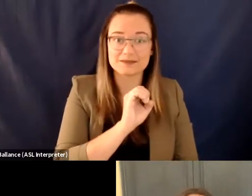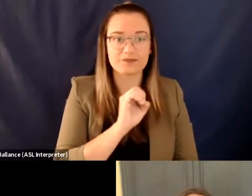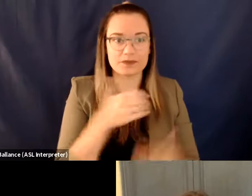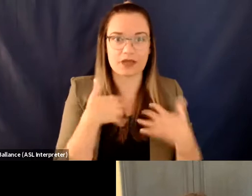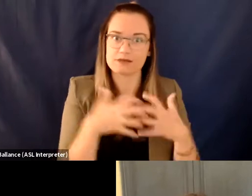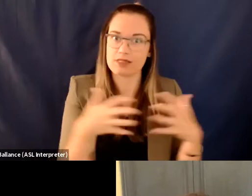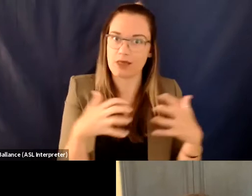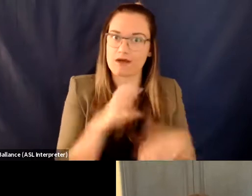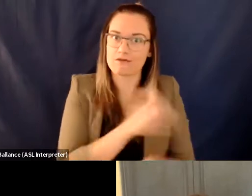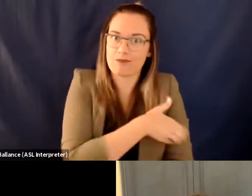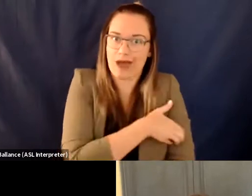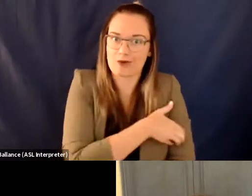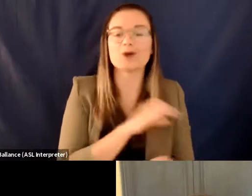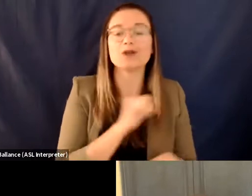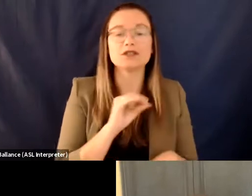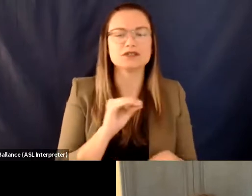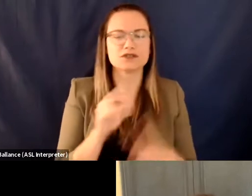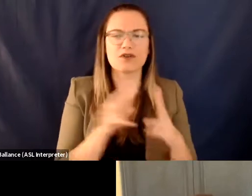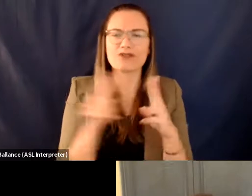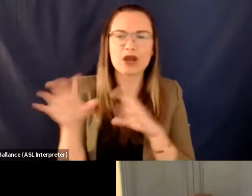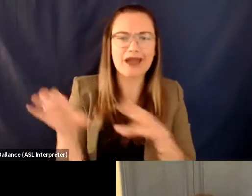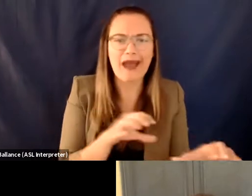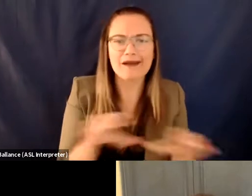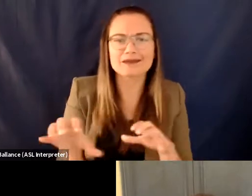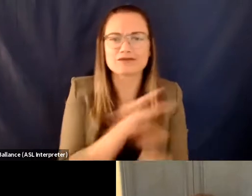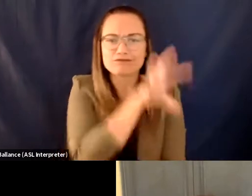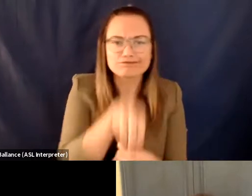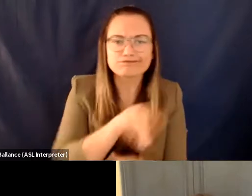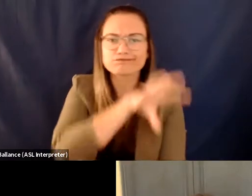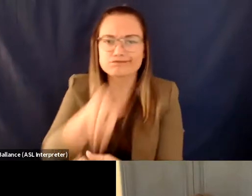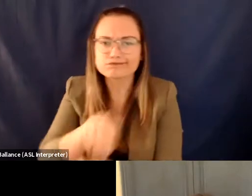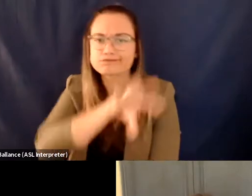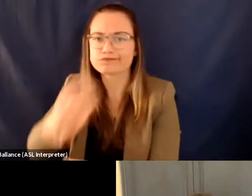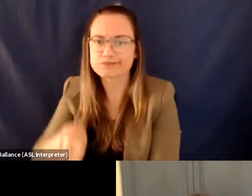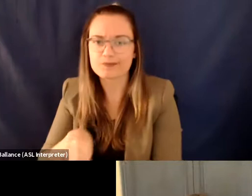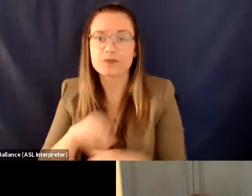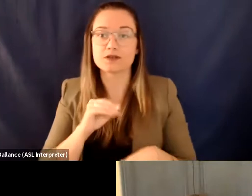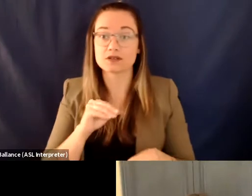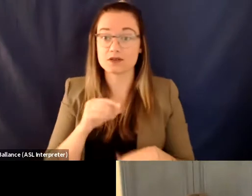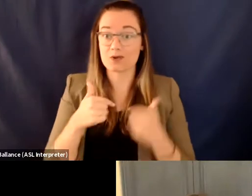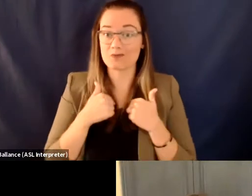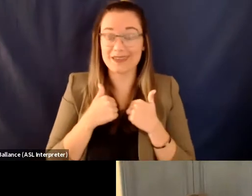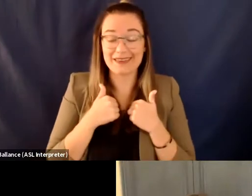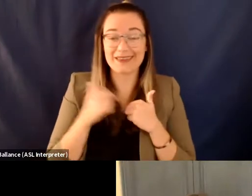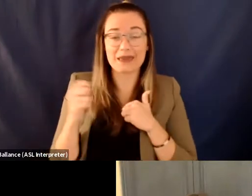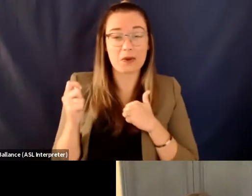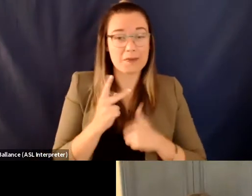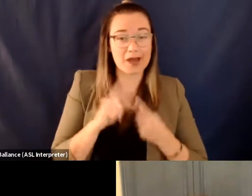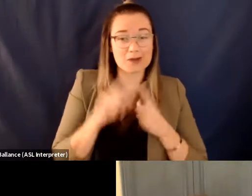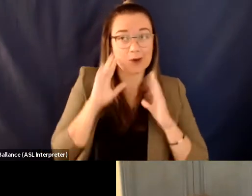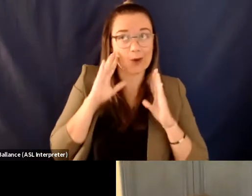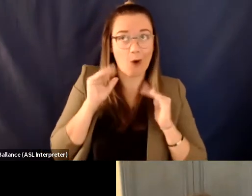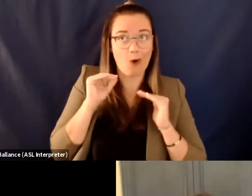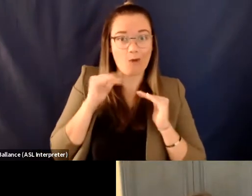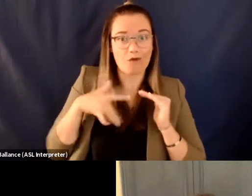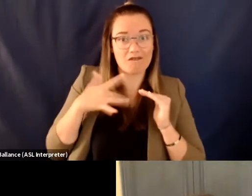So they're all very active. I think that to me, again, going back to the hopeful piece of this, they're all, you know, this